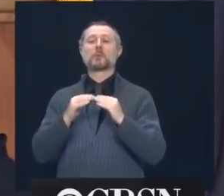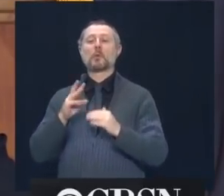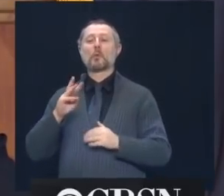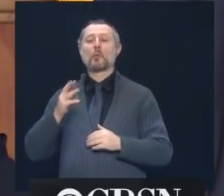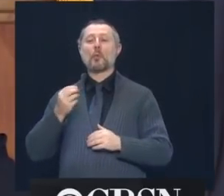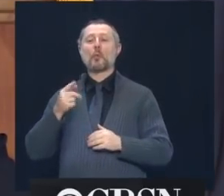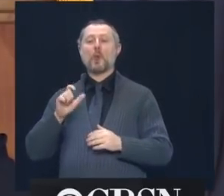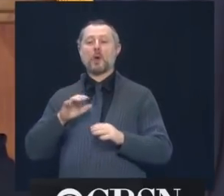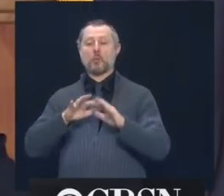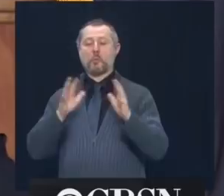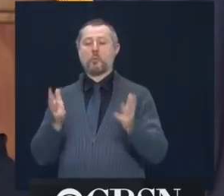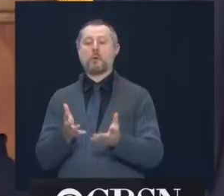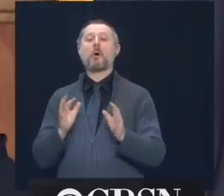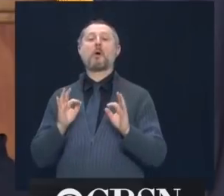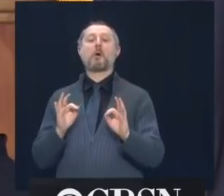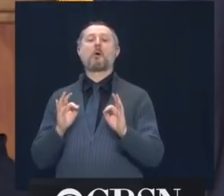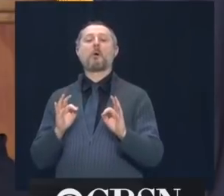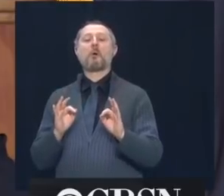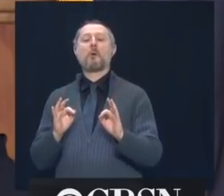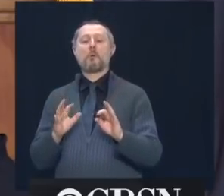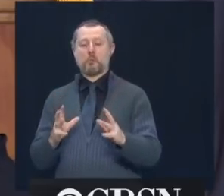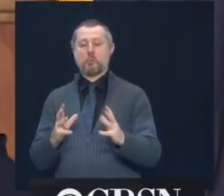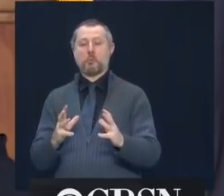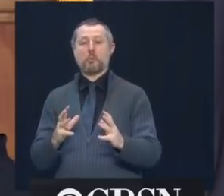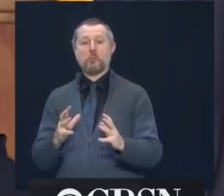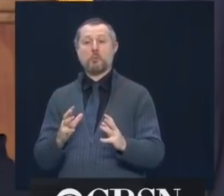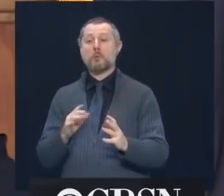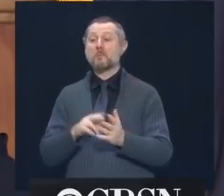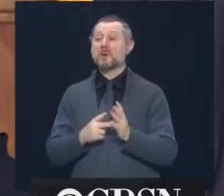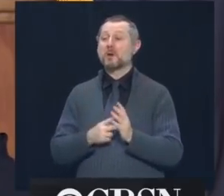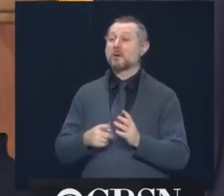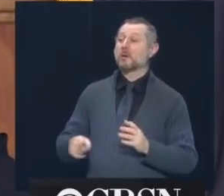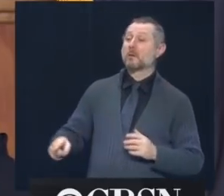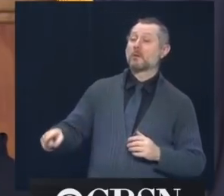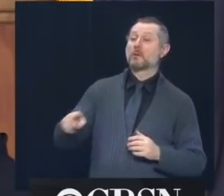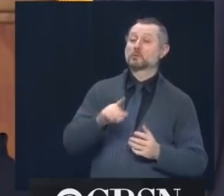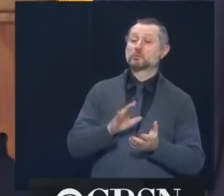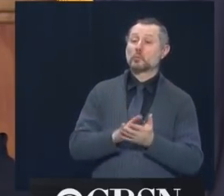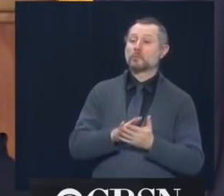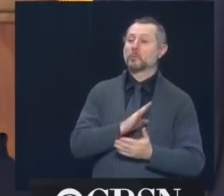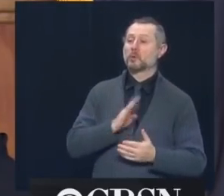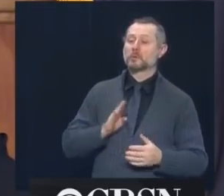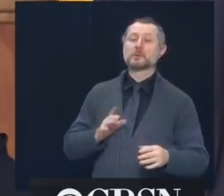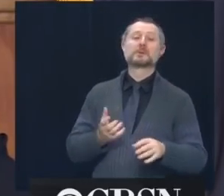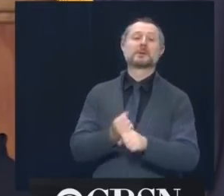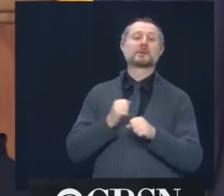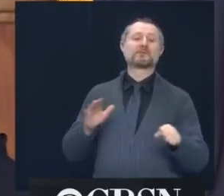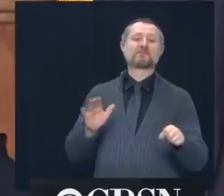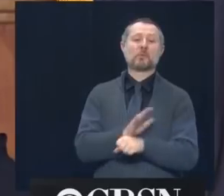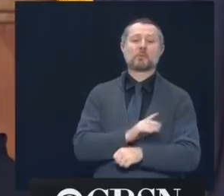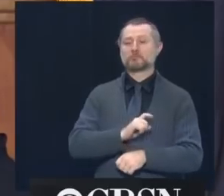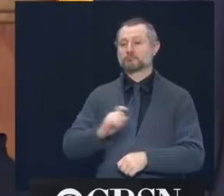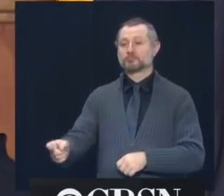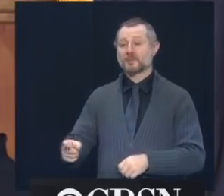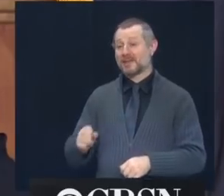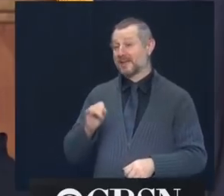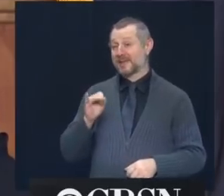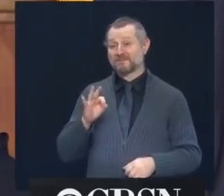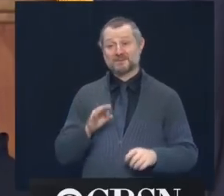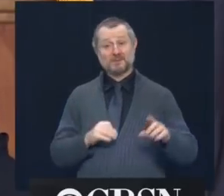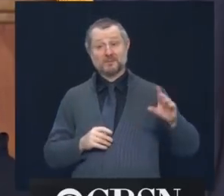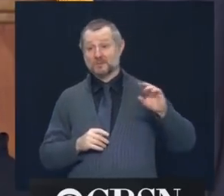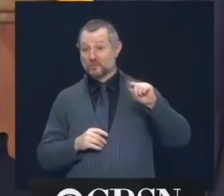We're just made whole, and they would receive the full funding. If Washington gives us some of it,